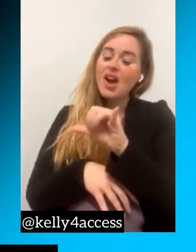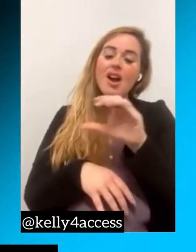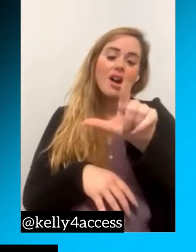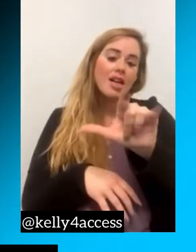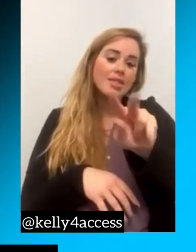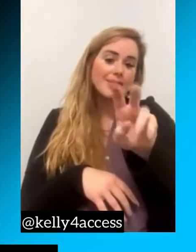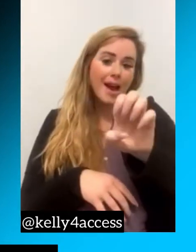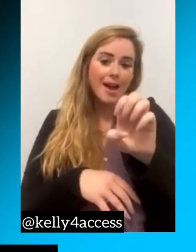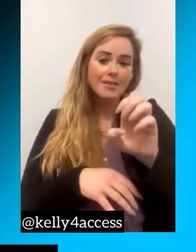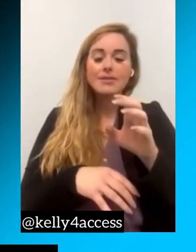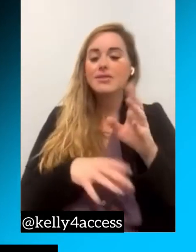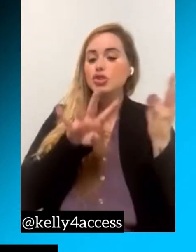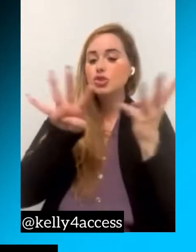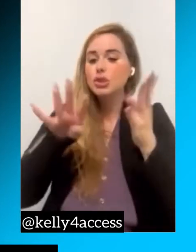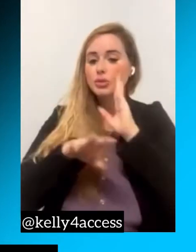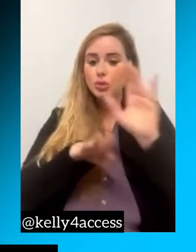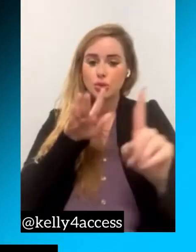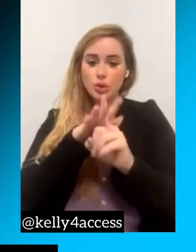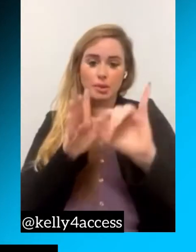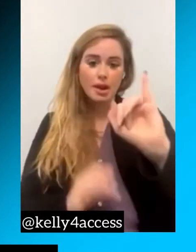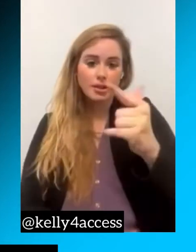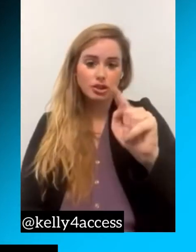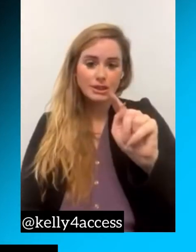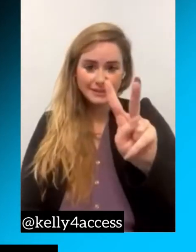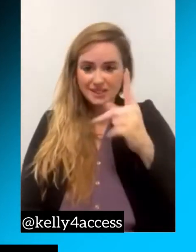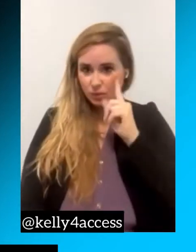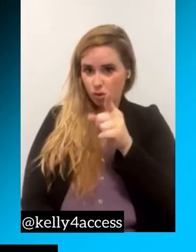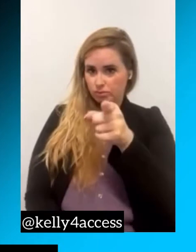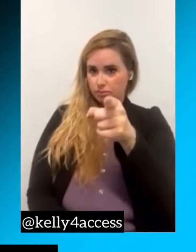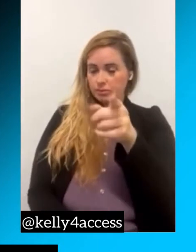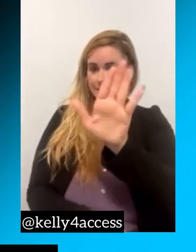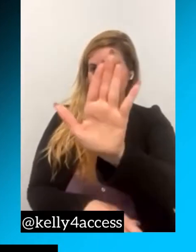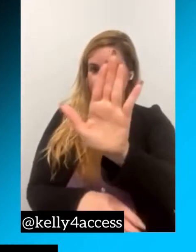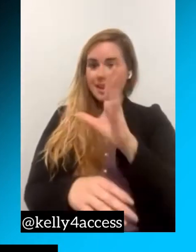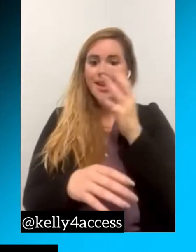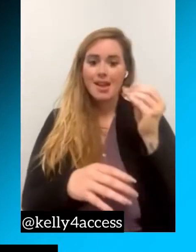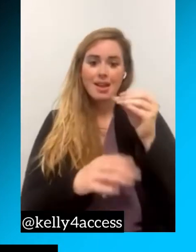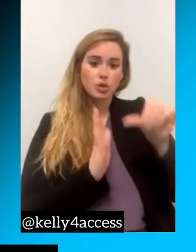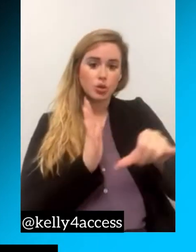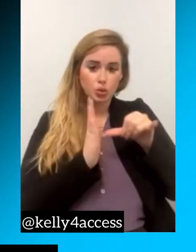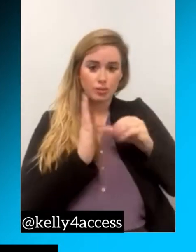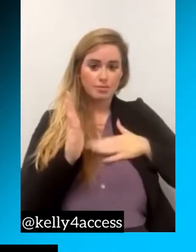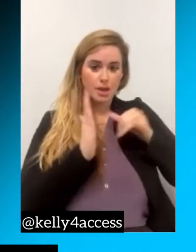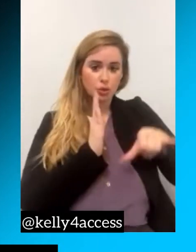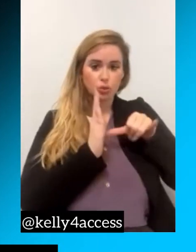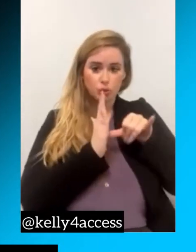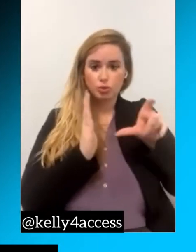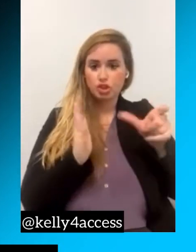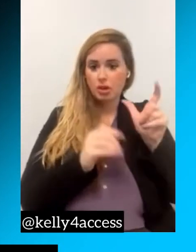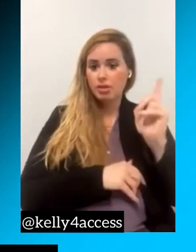your IGTV and on my YouTube channel, so you can watch it later if you like. Mm-hmm. Yeah.